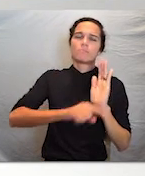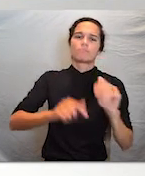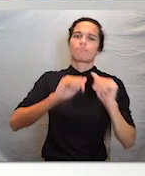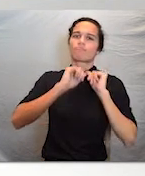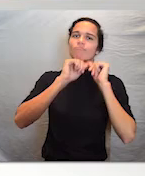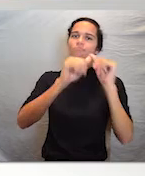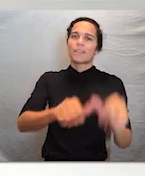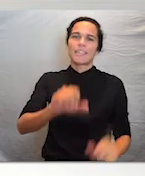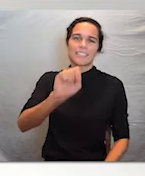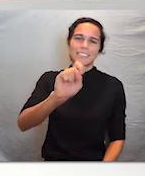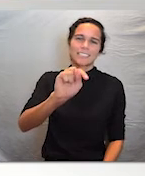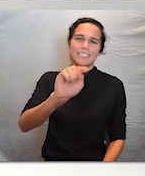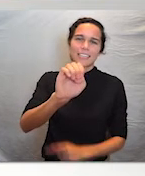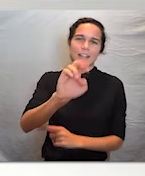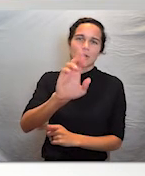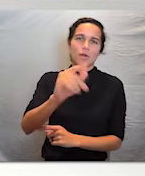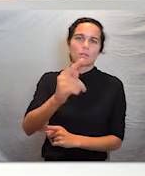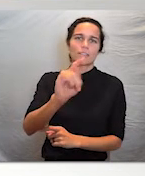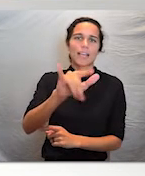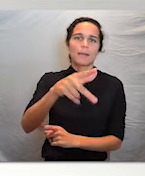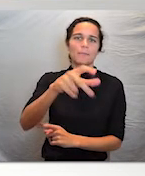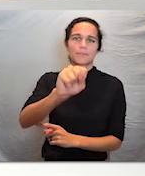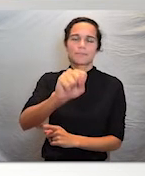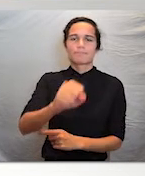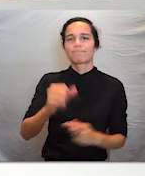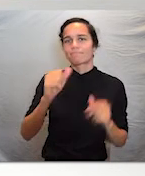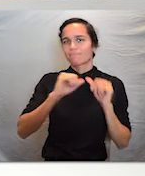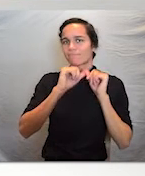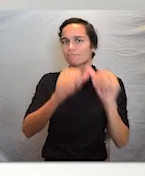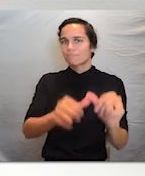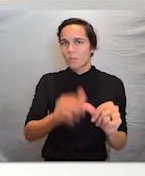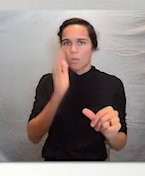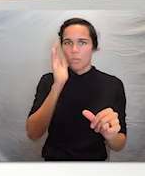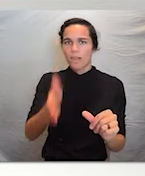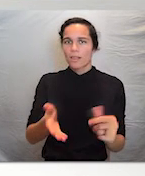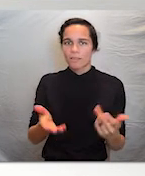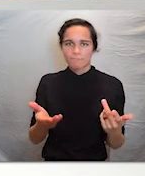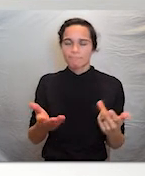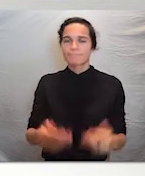those stereotypes that they may have about us.